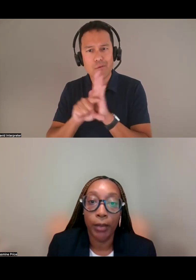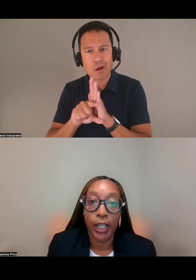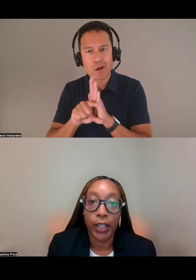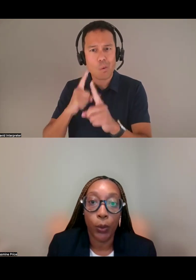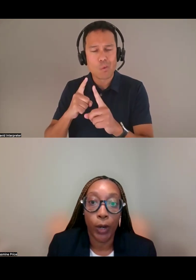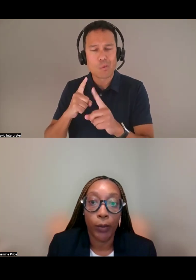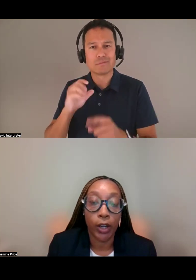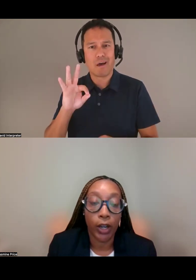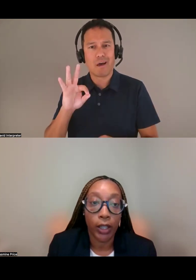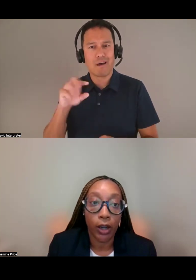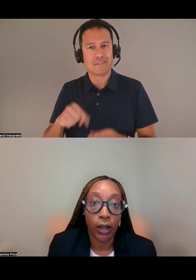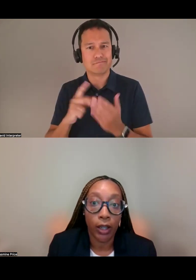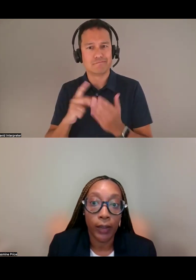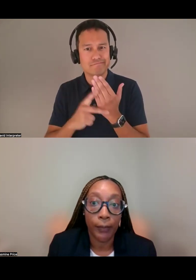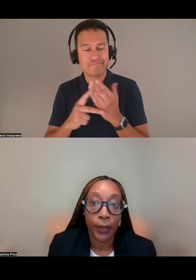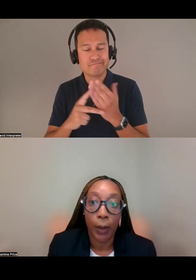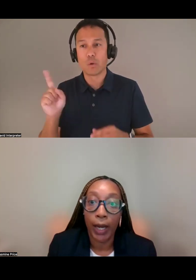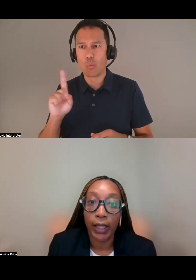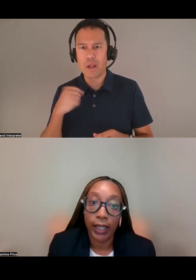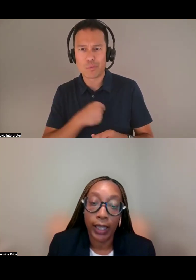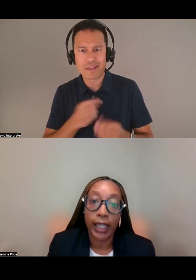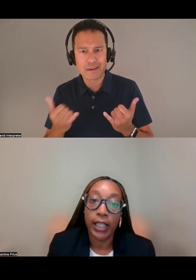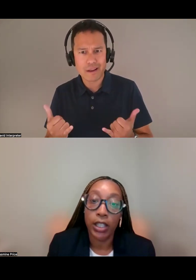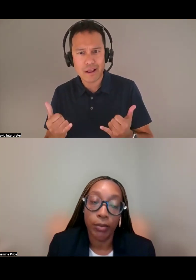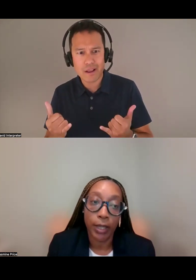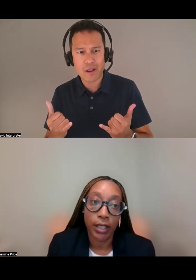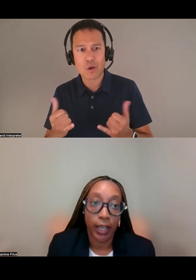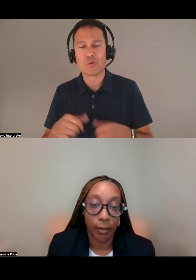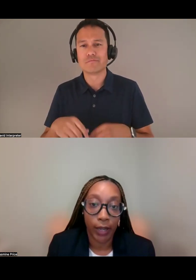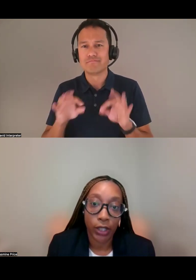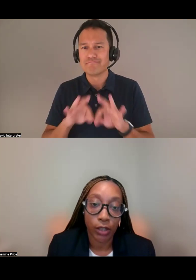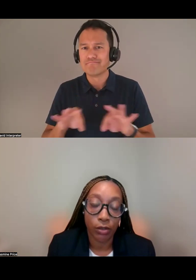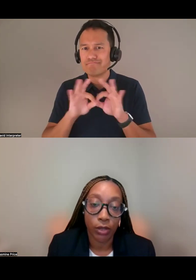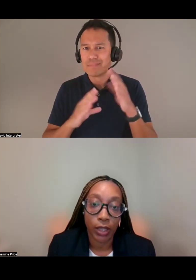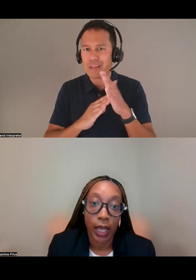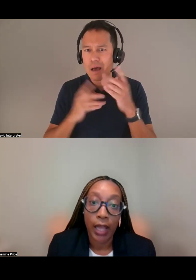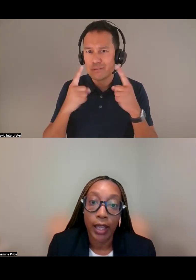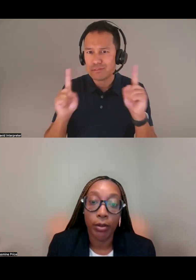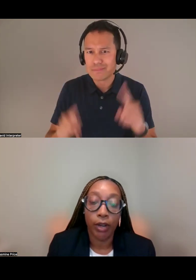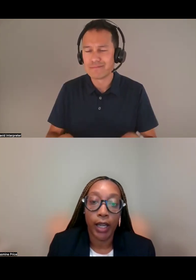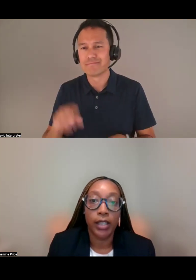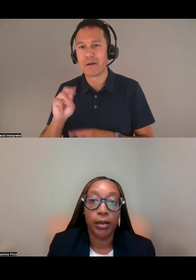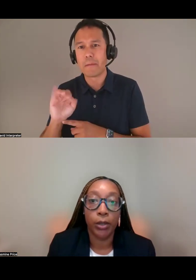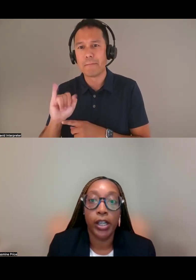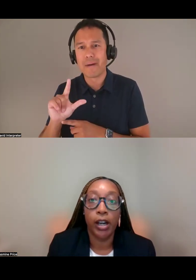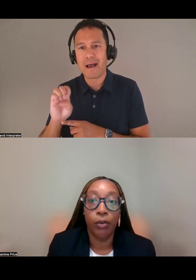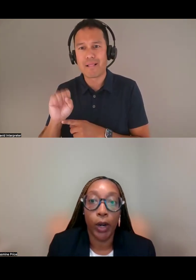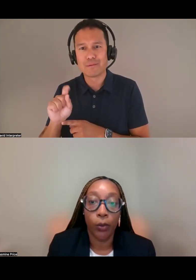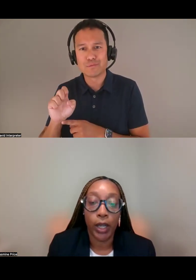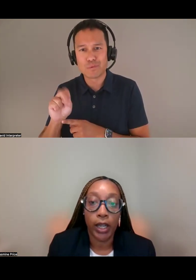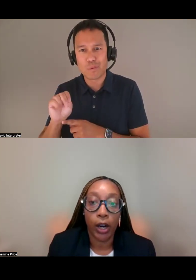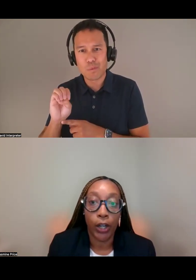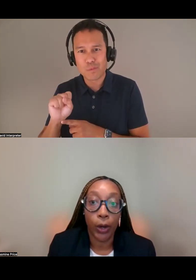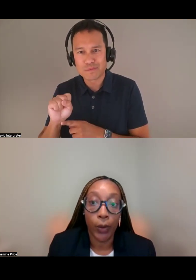provide updates on where we currently are by looking at key achievements and milestones, then providing a summary of